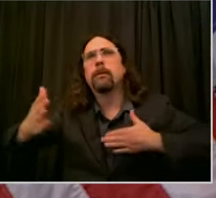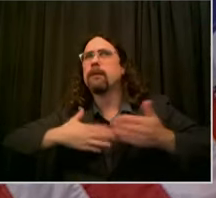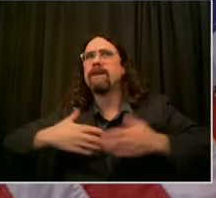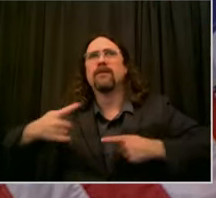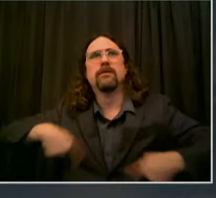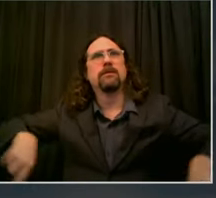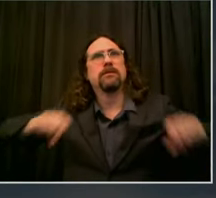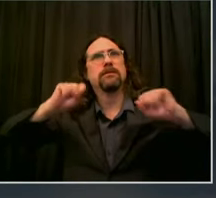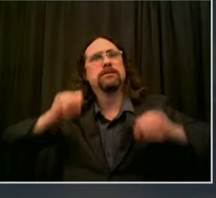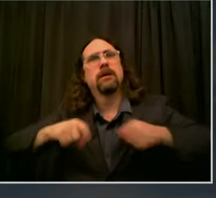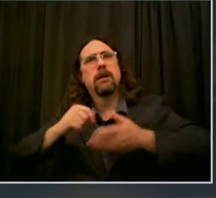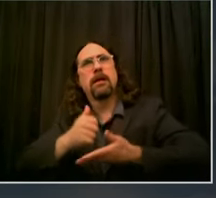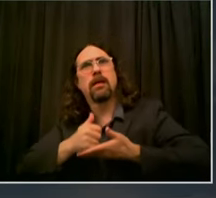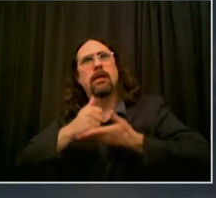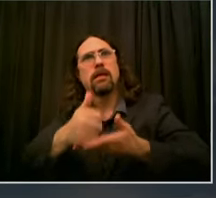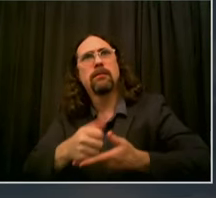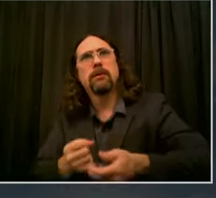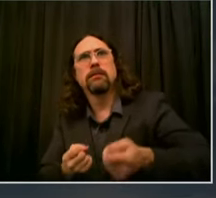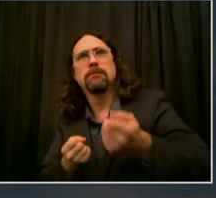Commissioner?